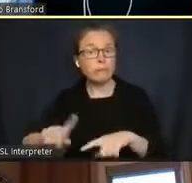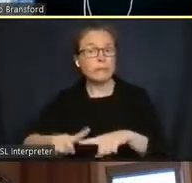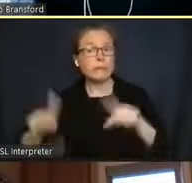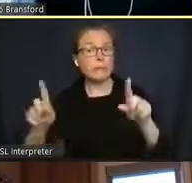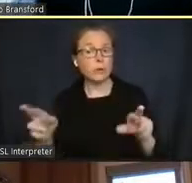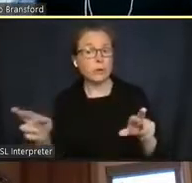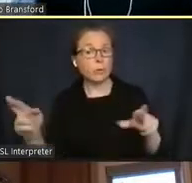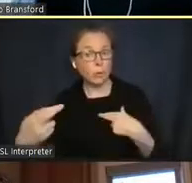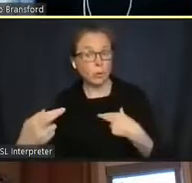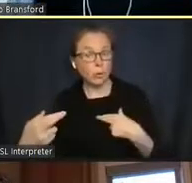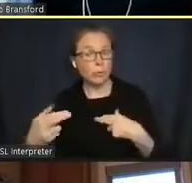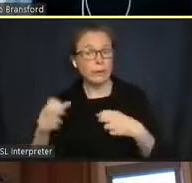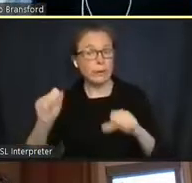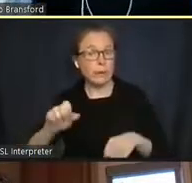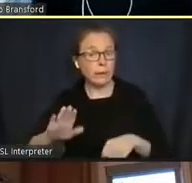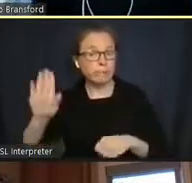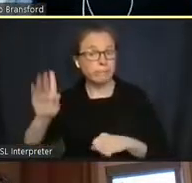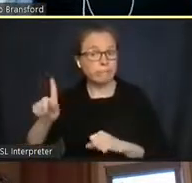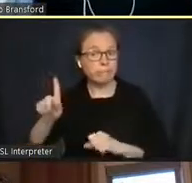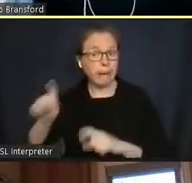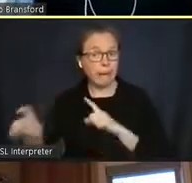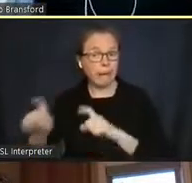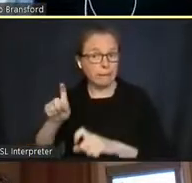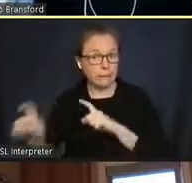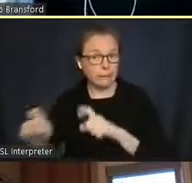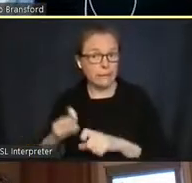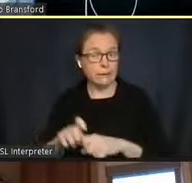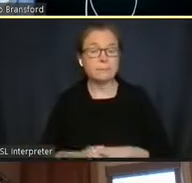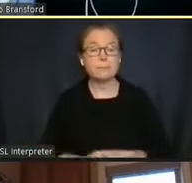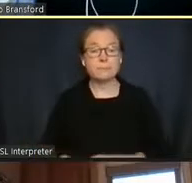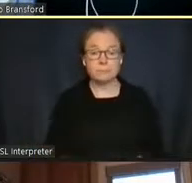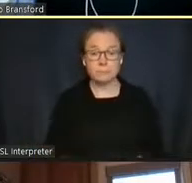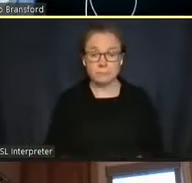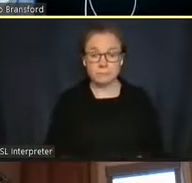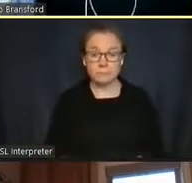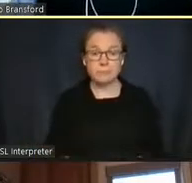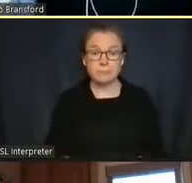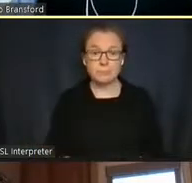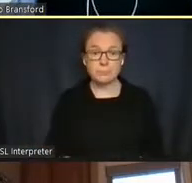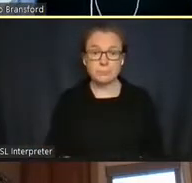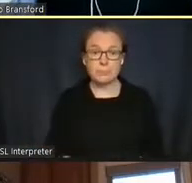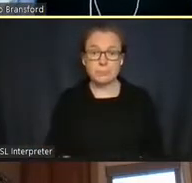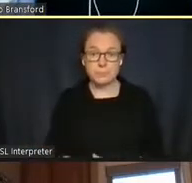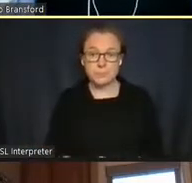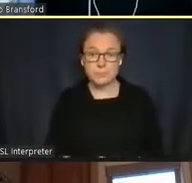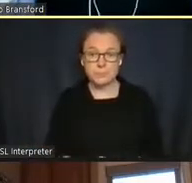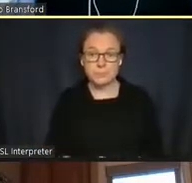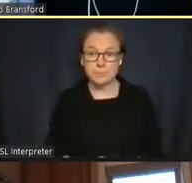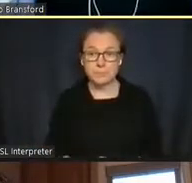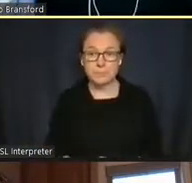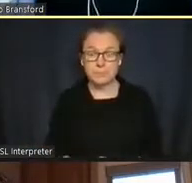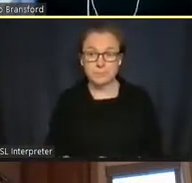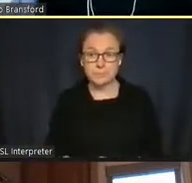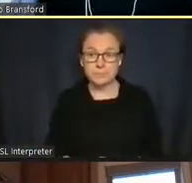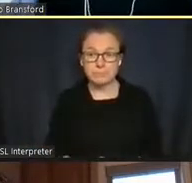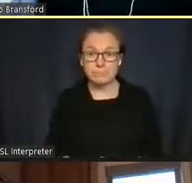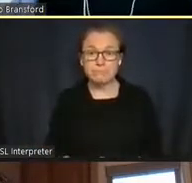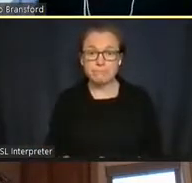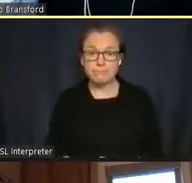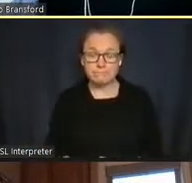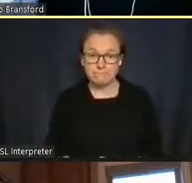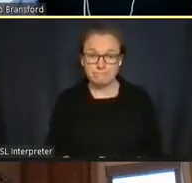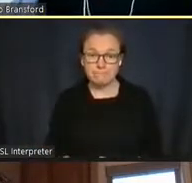presentations. And to reduce the distractions as we are trying to get our